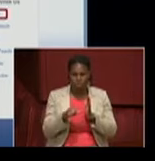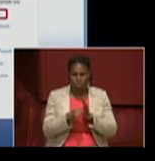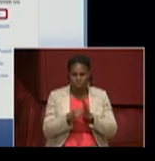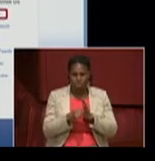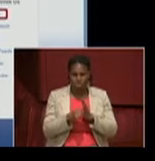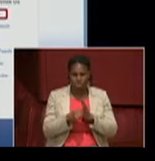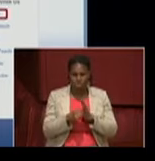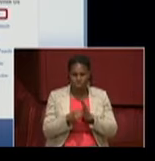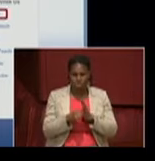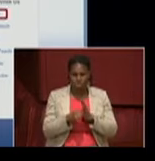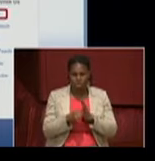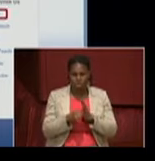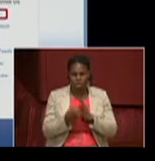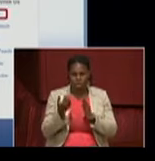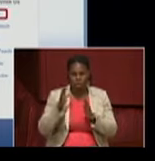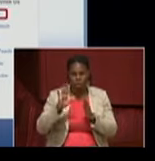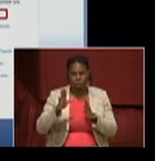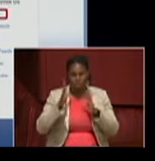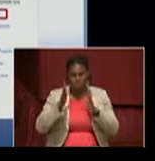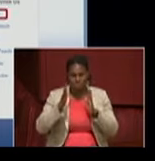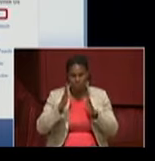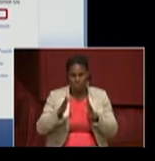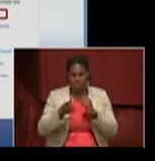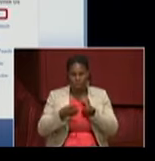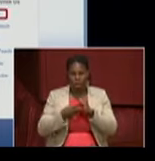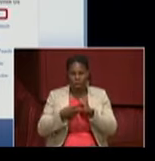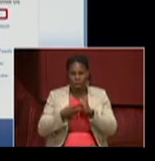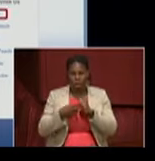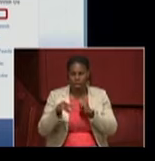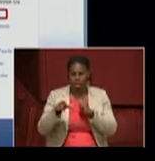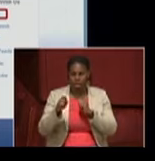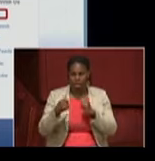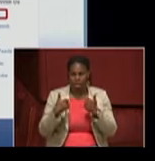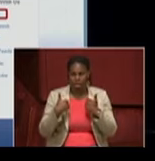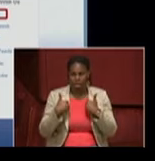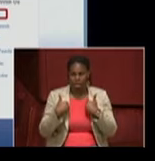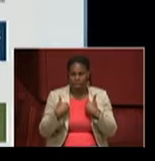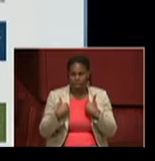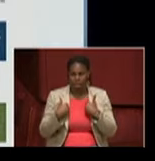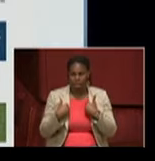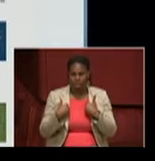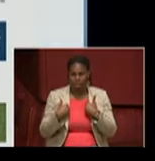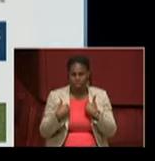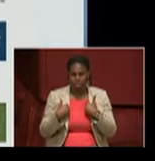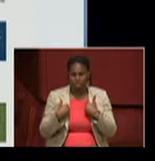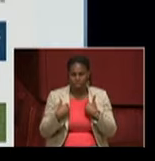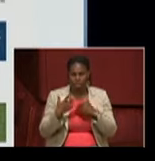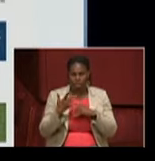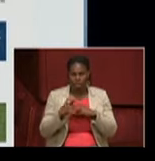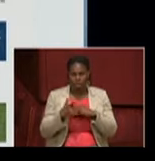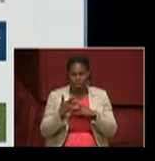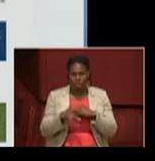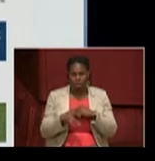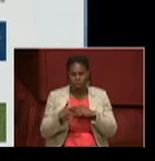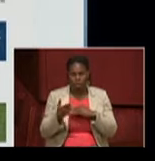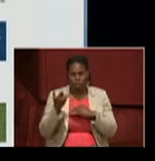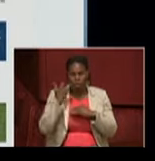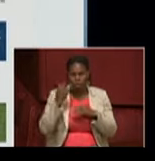And just call your attention that the archives does have blogs available. If you click